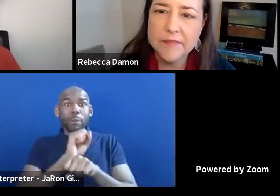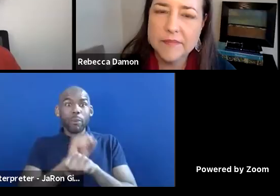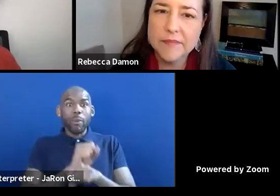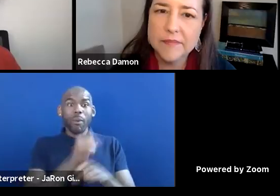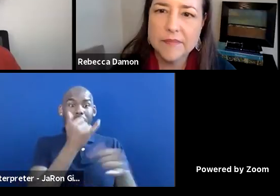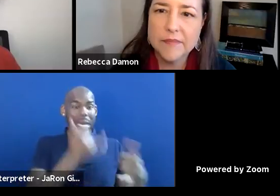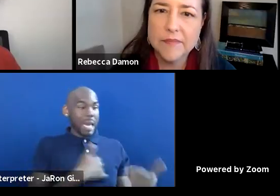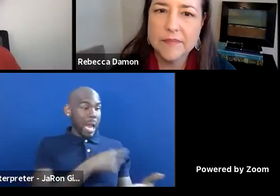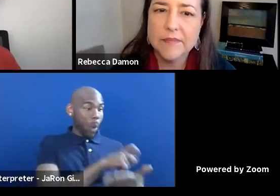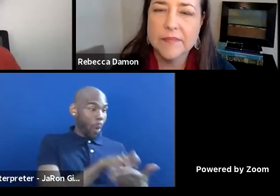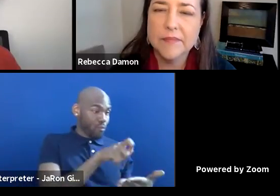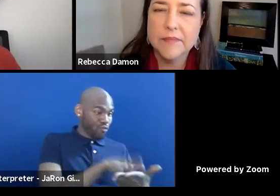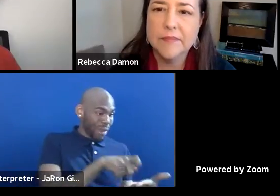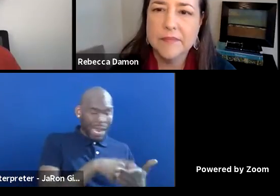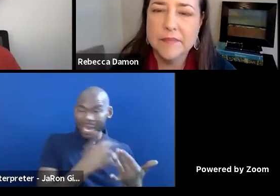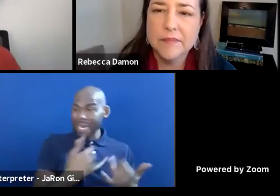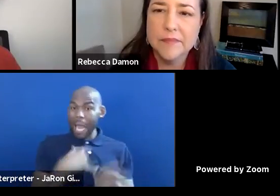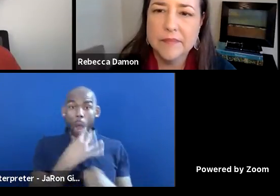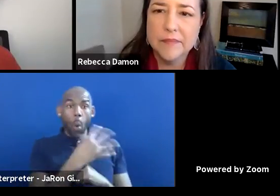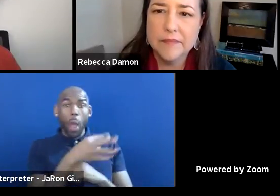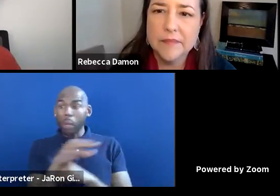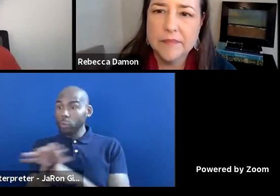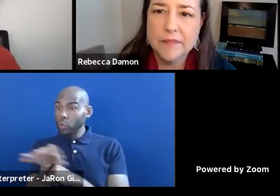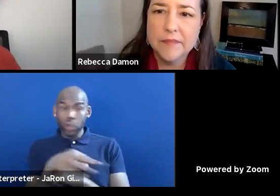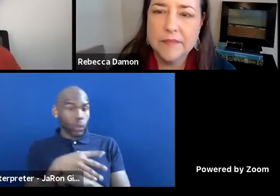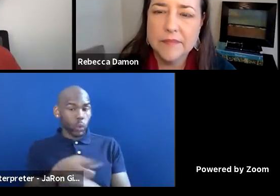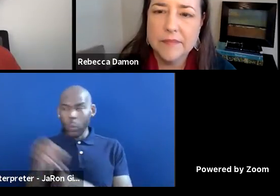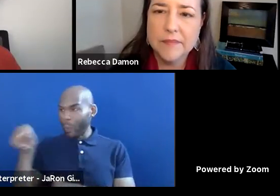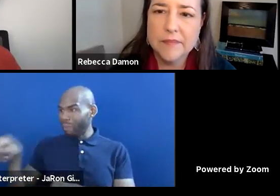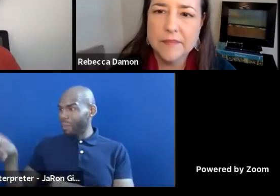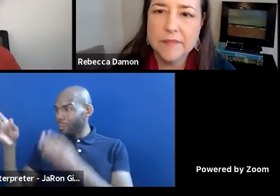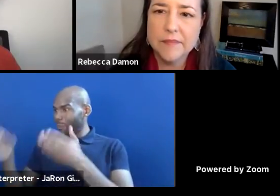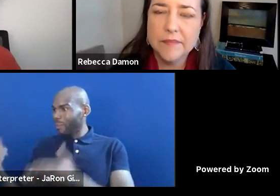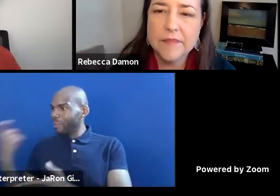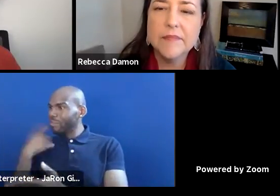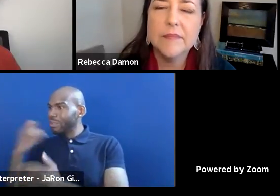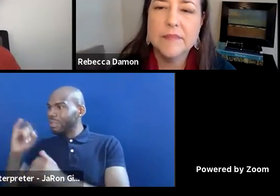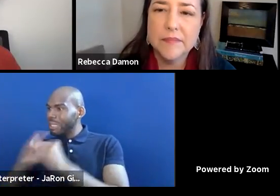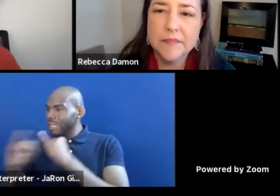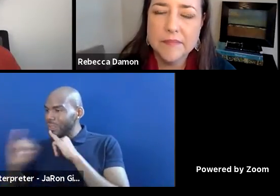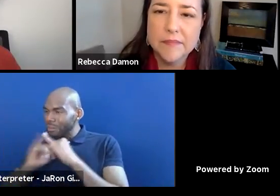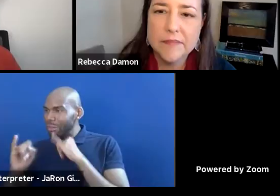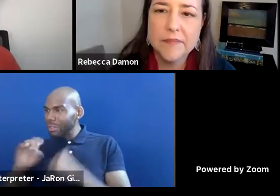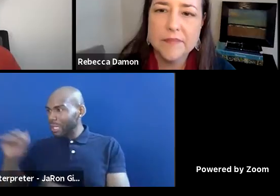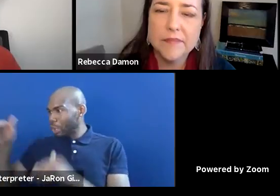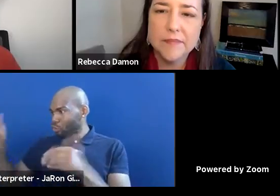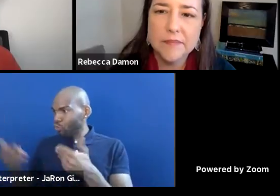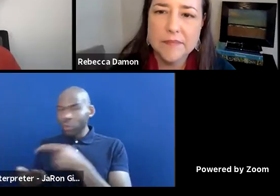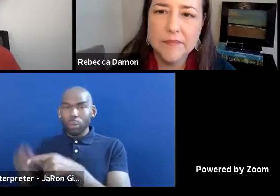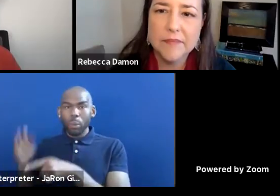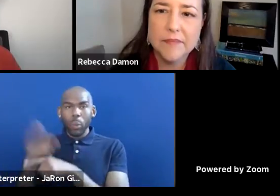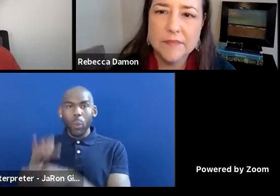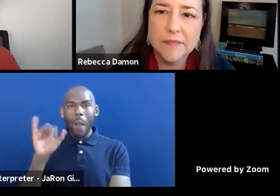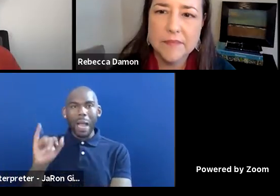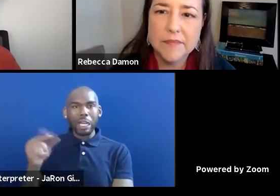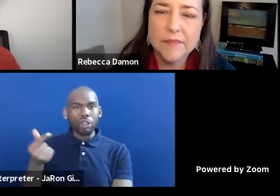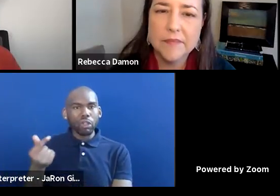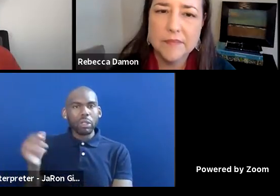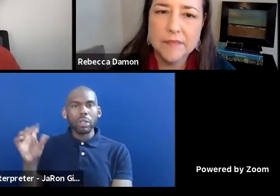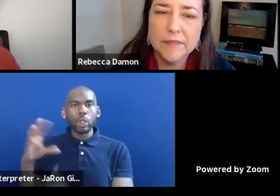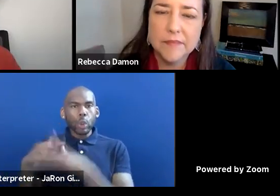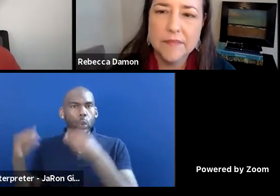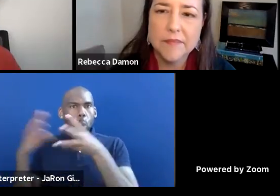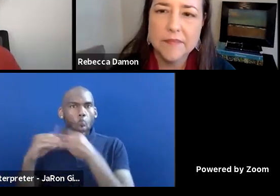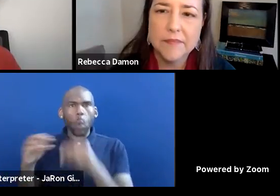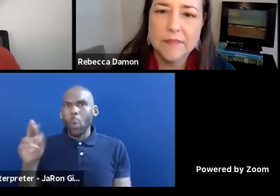now I'm shooting. This is so-and-so who I just interviewed, and introduce them on IG, on your IG story or something like that.